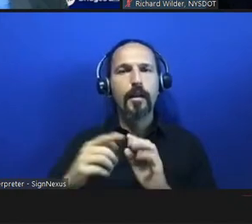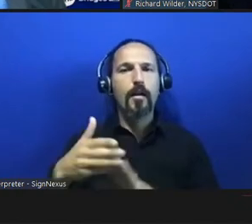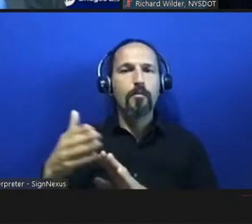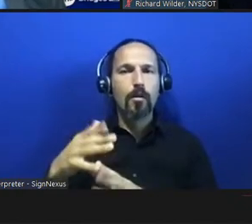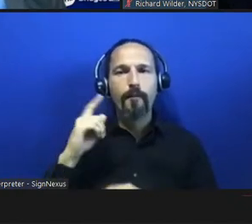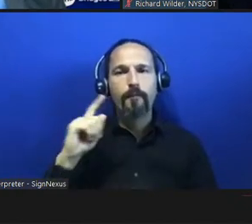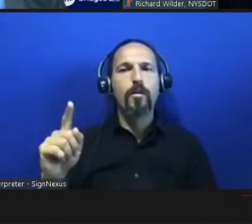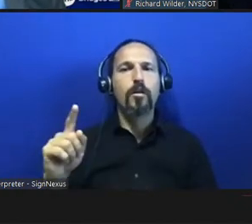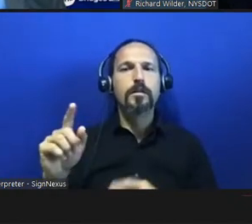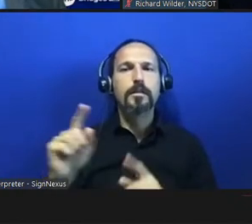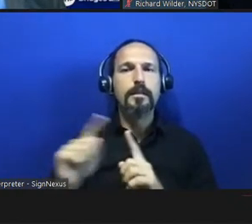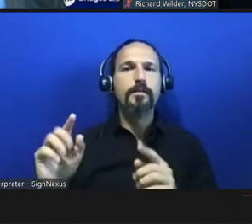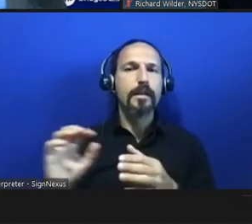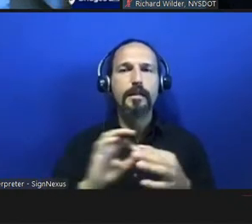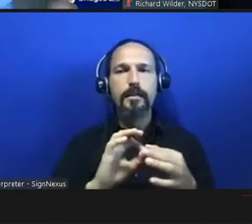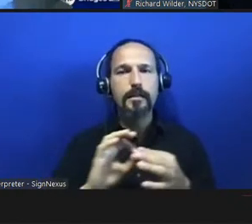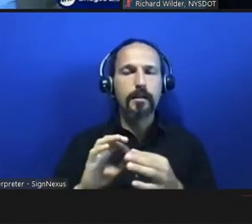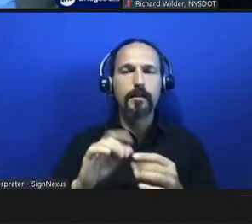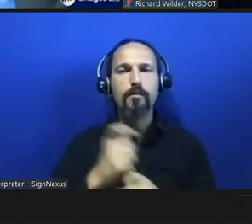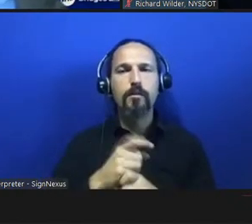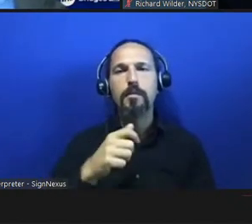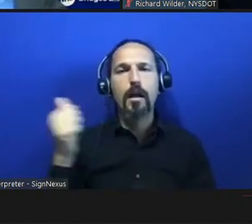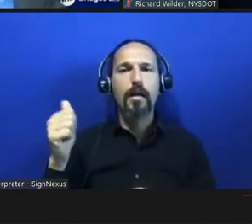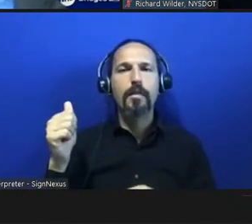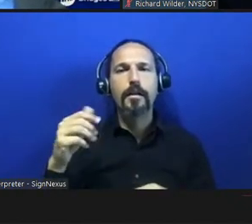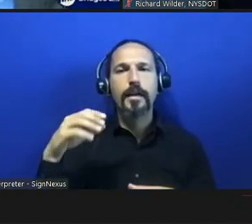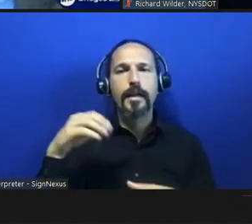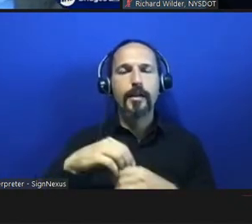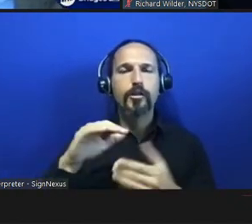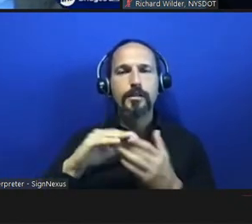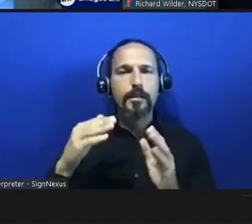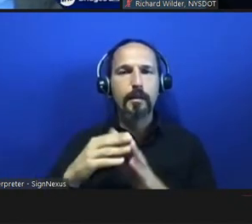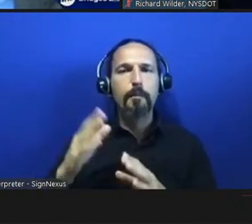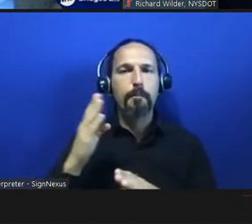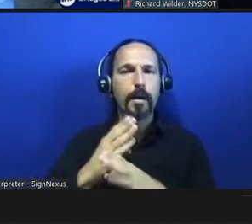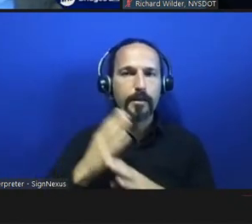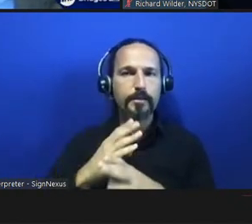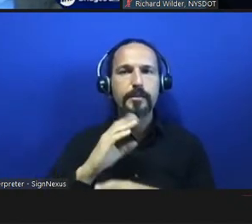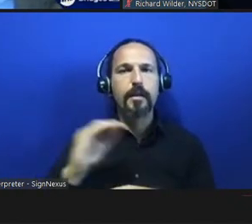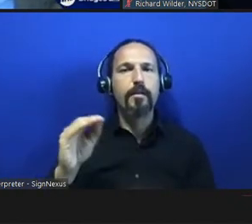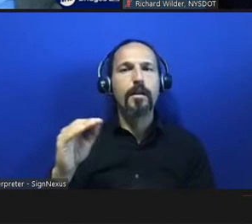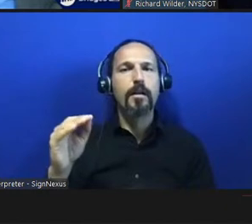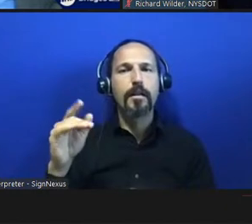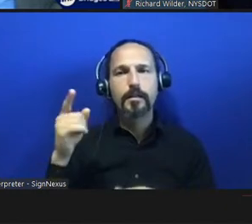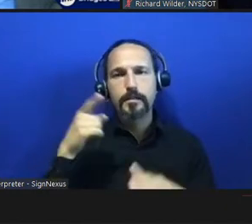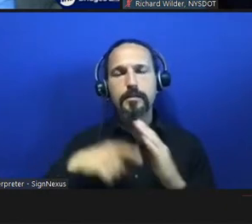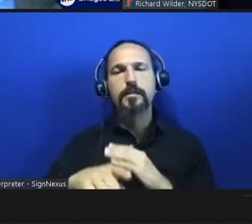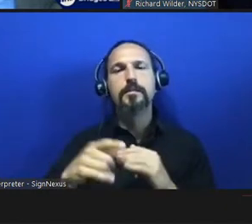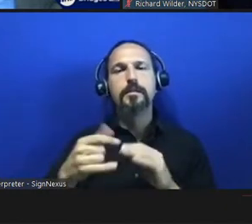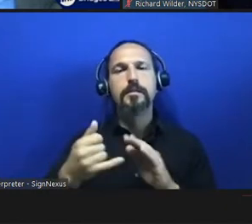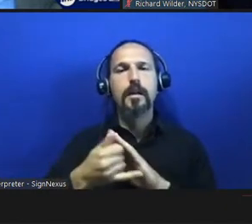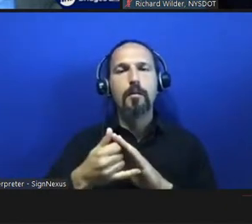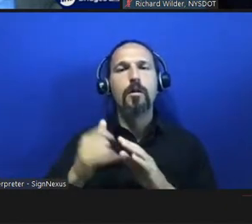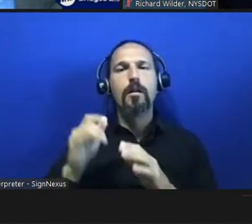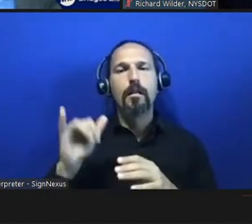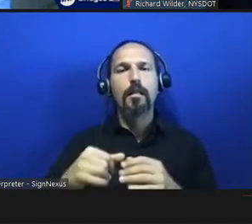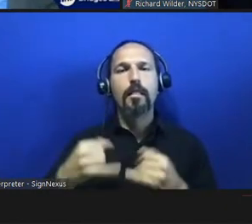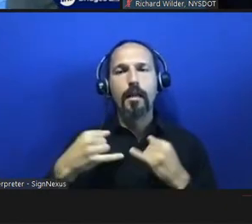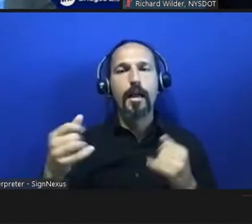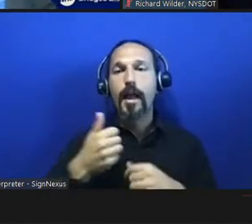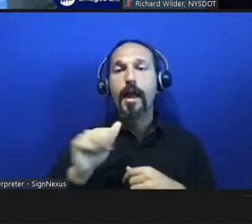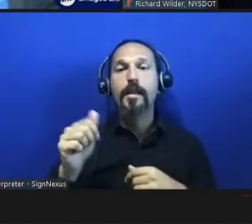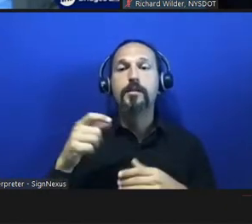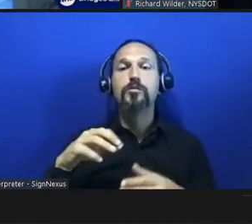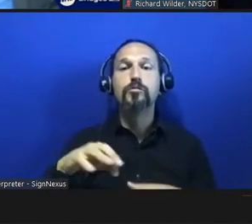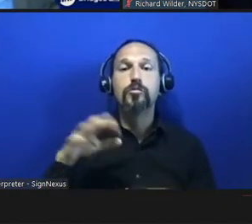direct Intermodal connections to and from other inner city buses commuter buses and 11 Subway Lines is clear that any tolling of